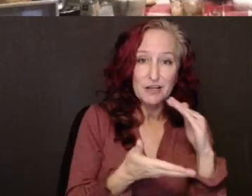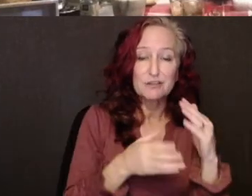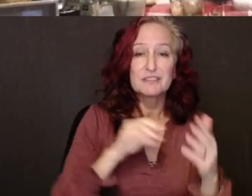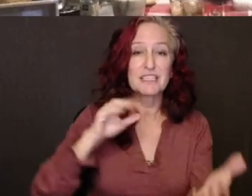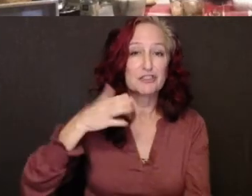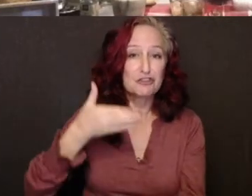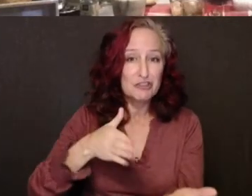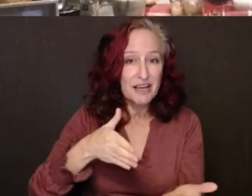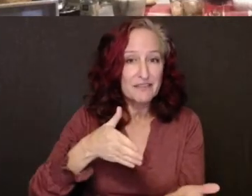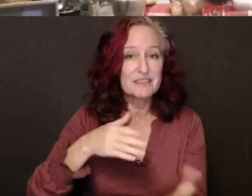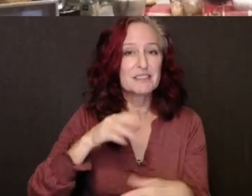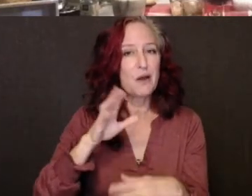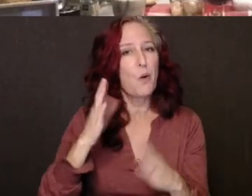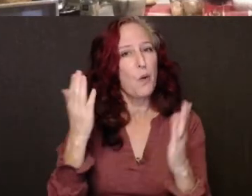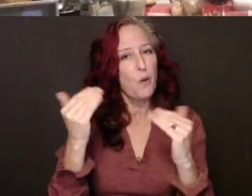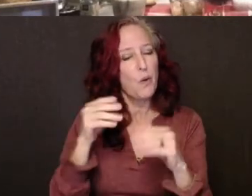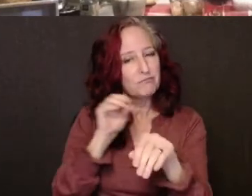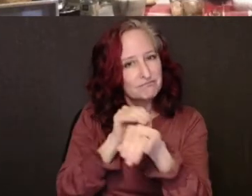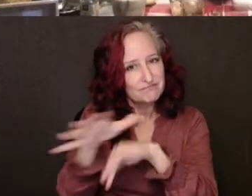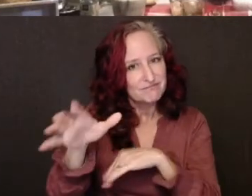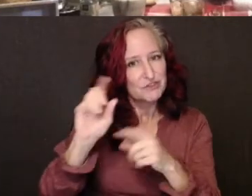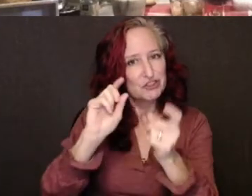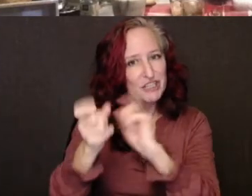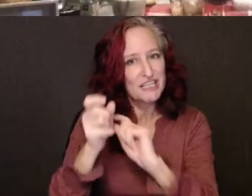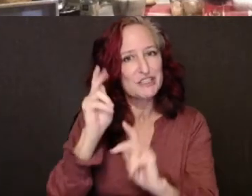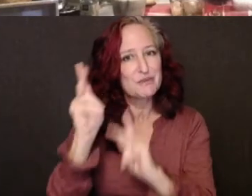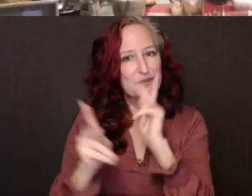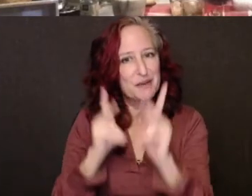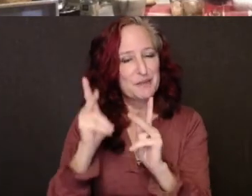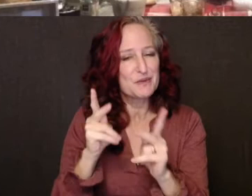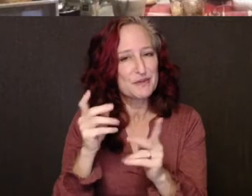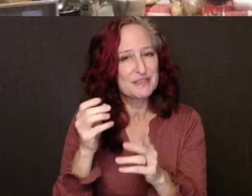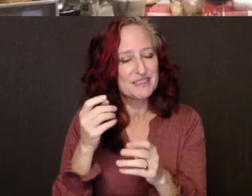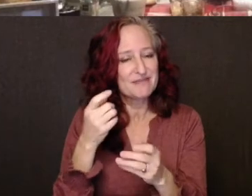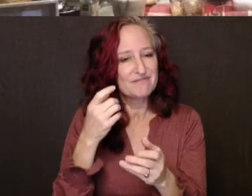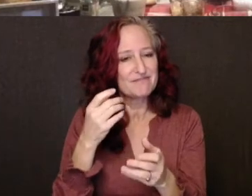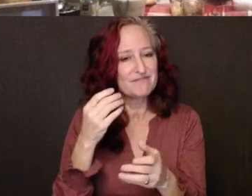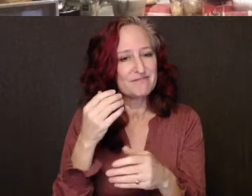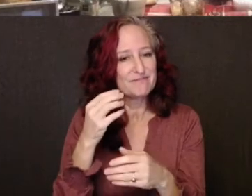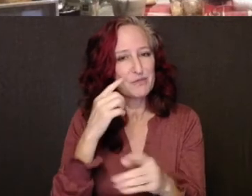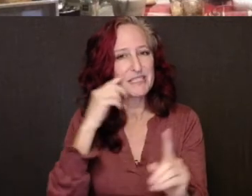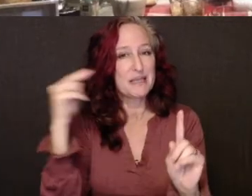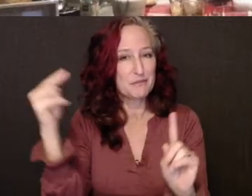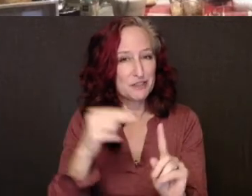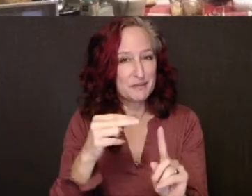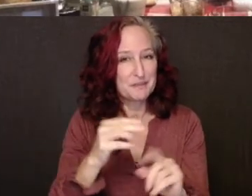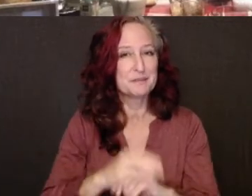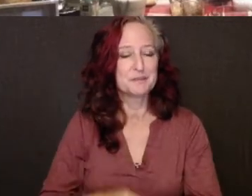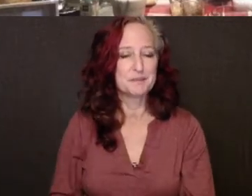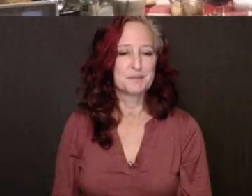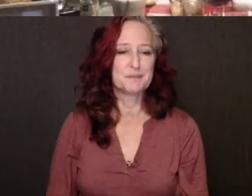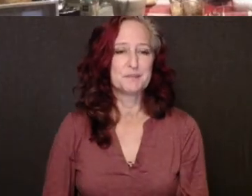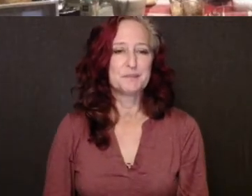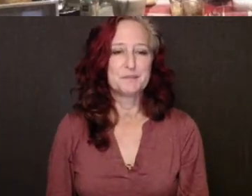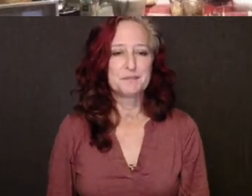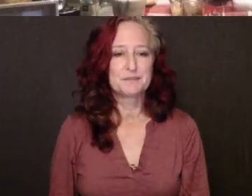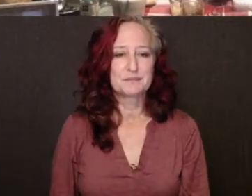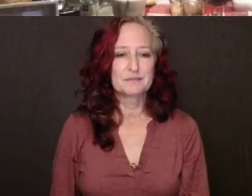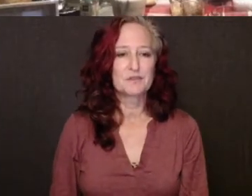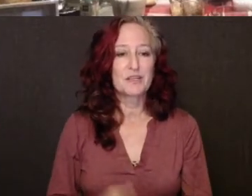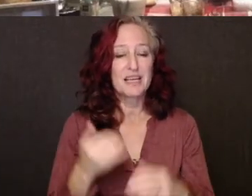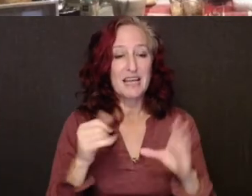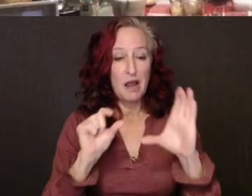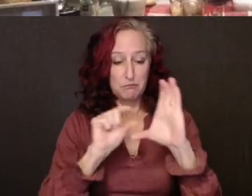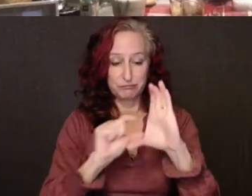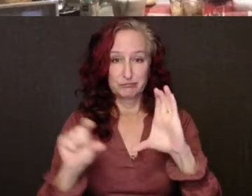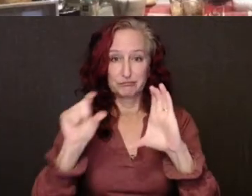or satisfying. Yes, yeah, I agree. I definitely think people think that, and I understand where that comes from.